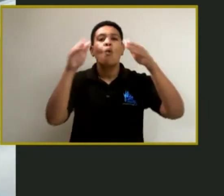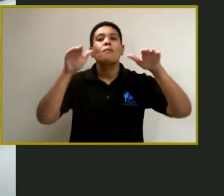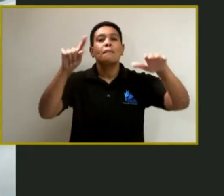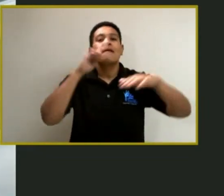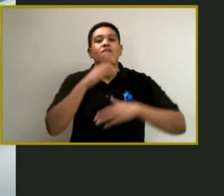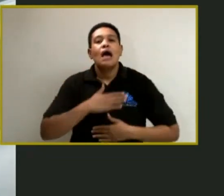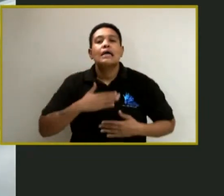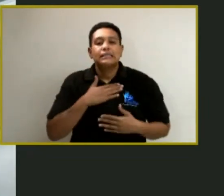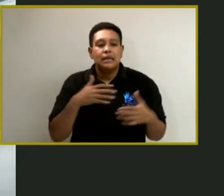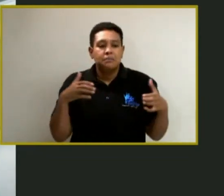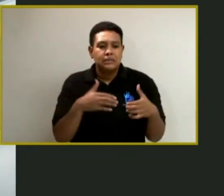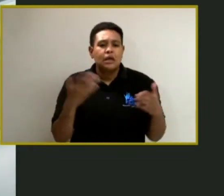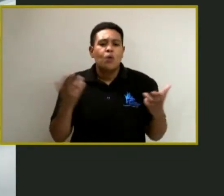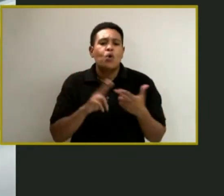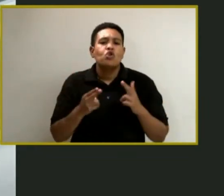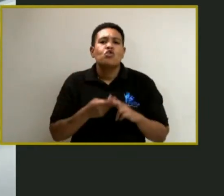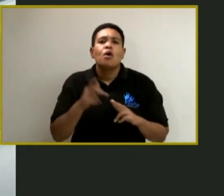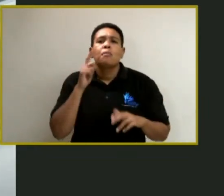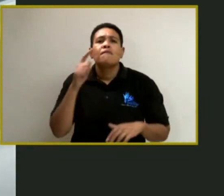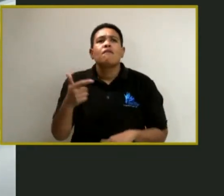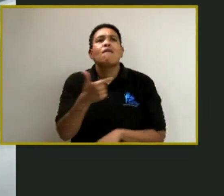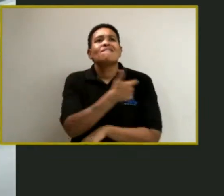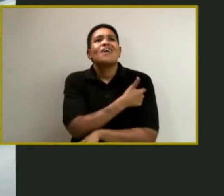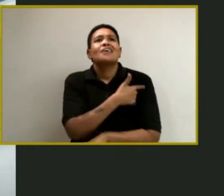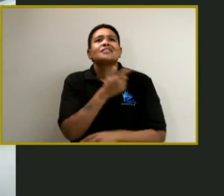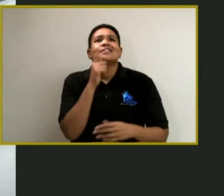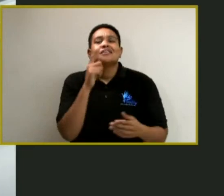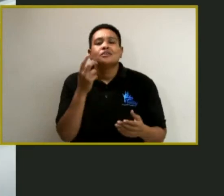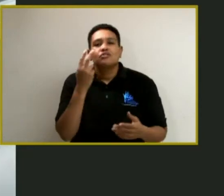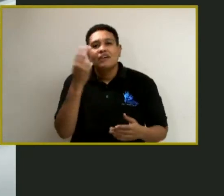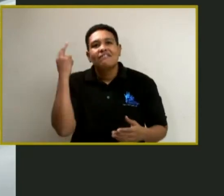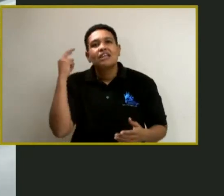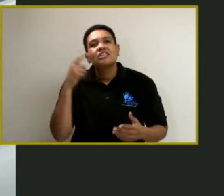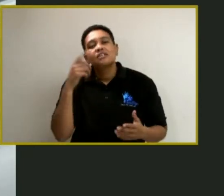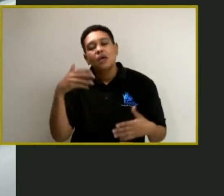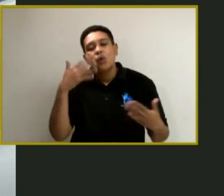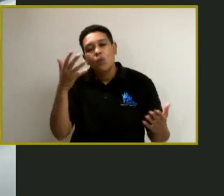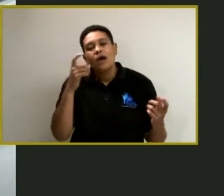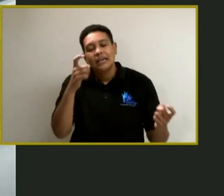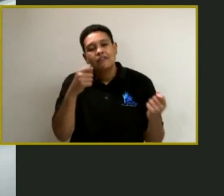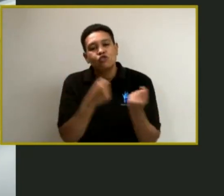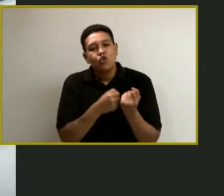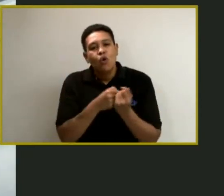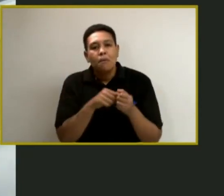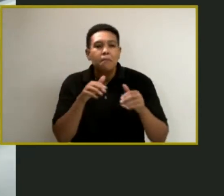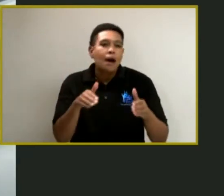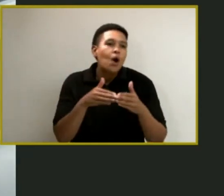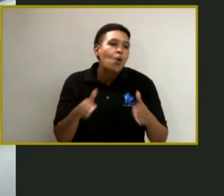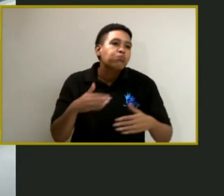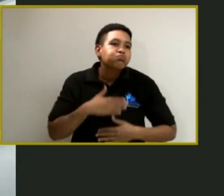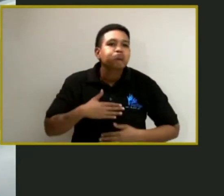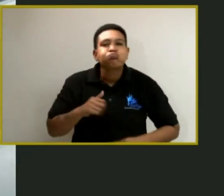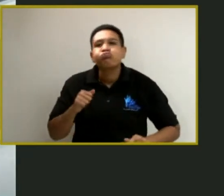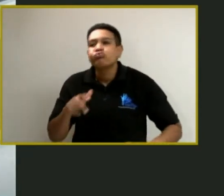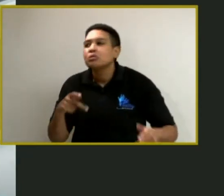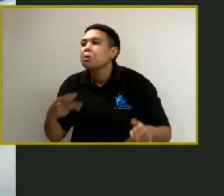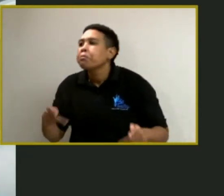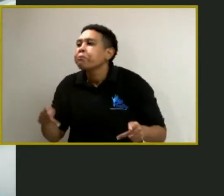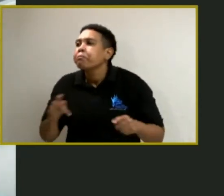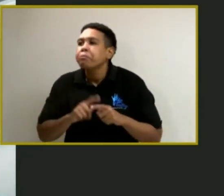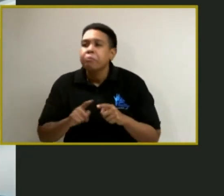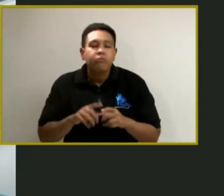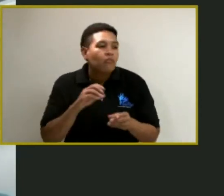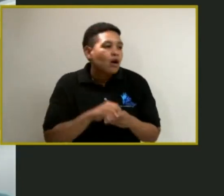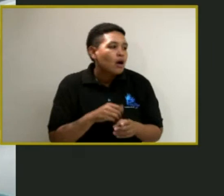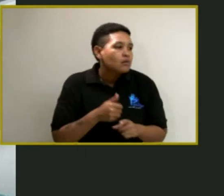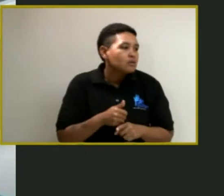infection should be reflecting for you to say it is safe to lend your support to the reopening of the sector? Two, the